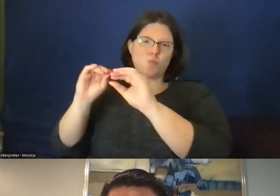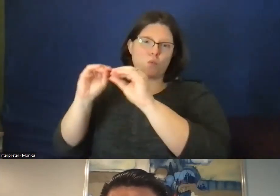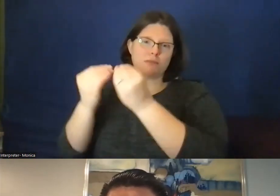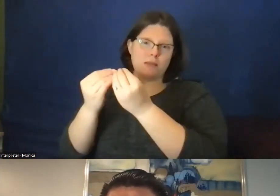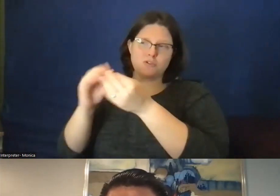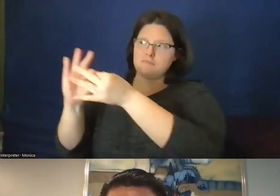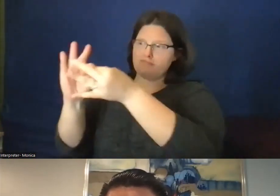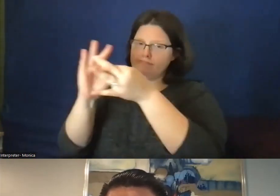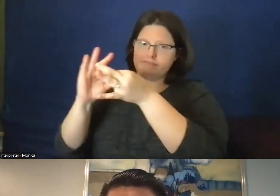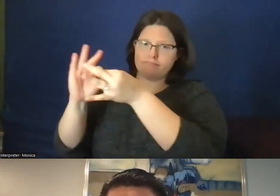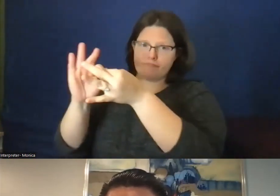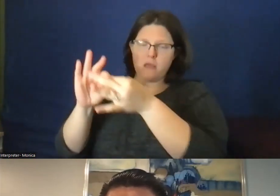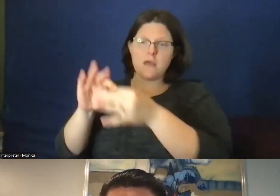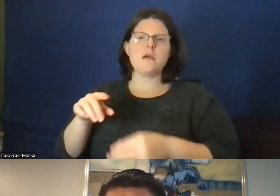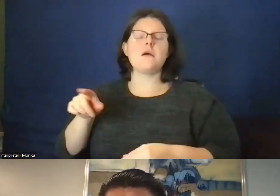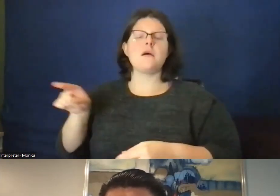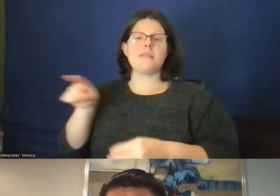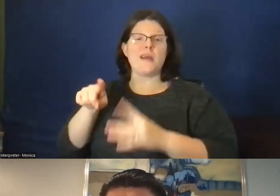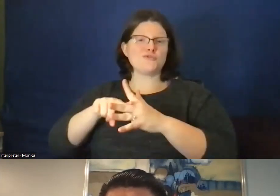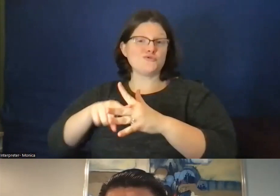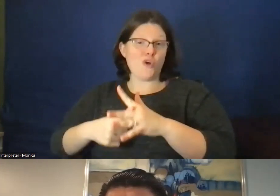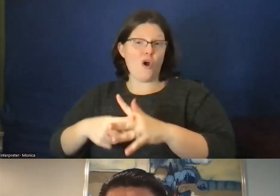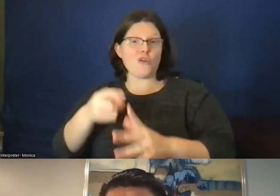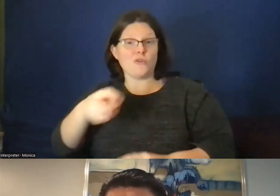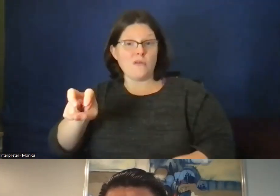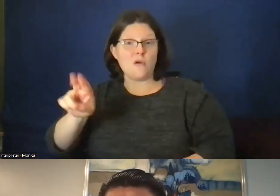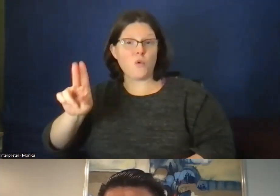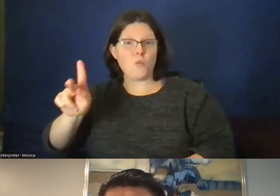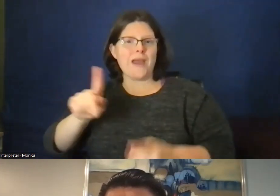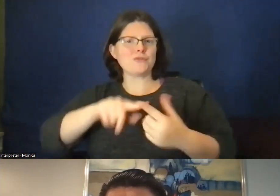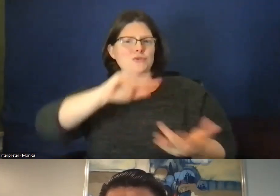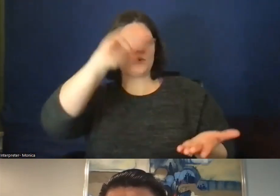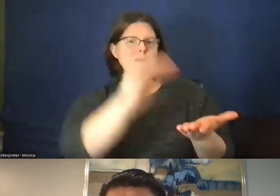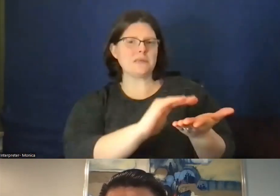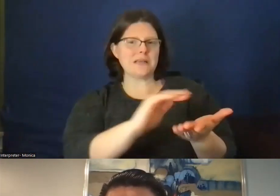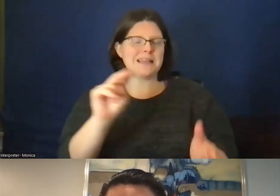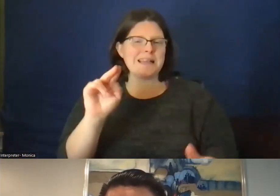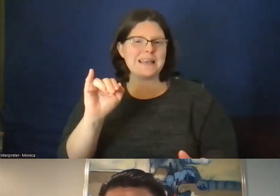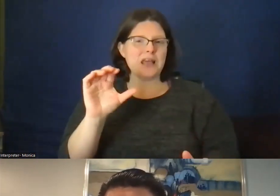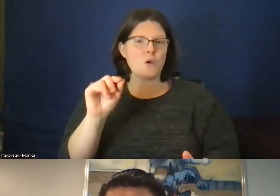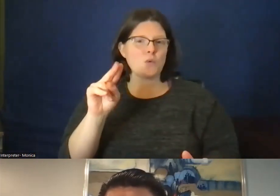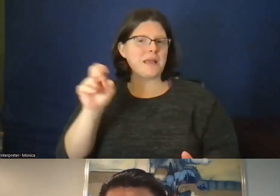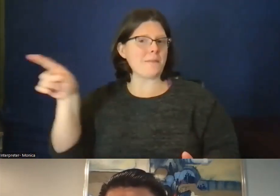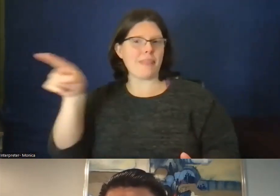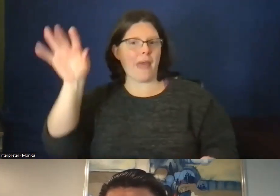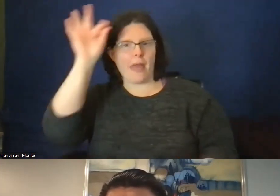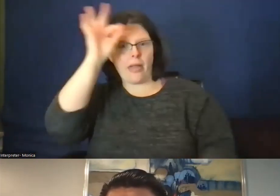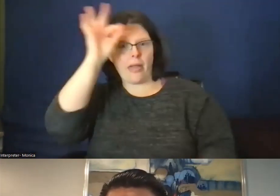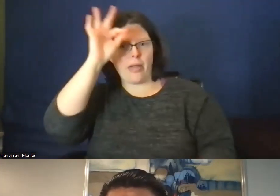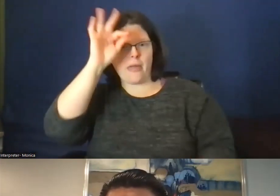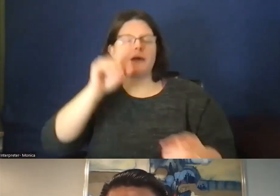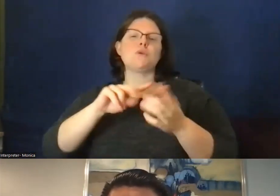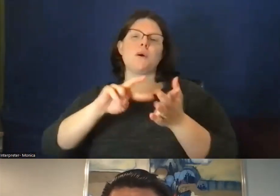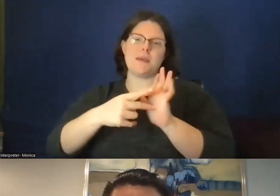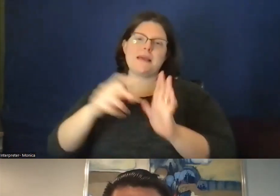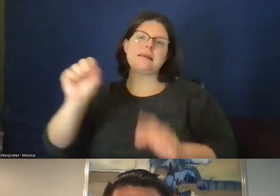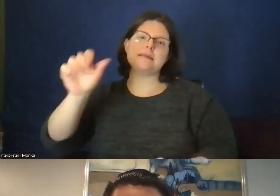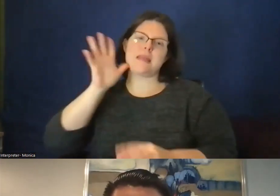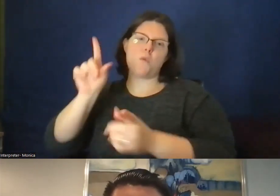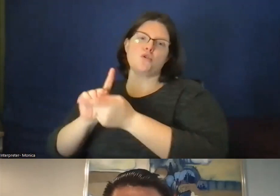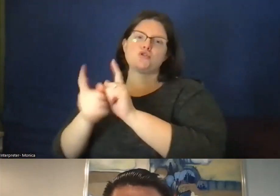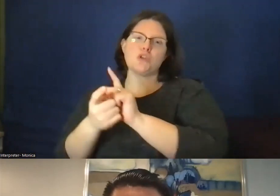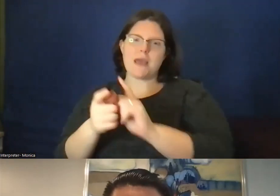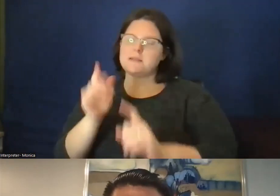So they started doing that. The reason was just to get off from there, but they didn't know. So they're going to change that. Yeah.